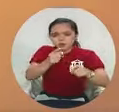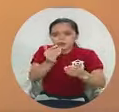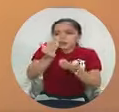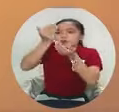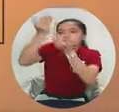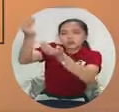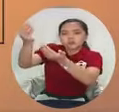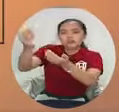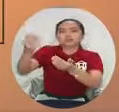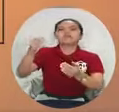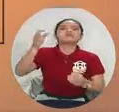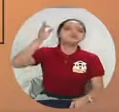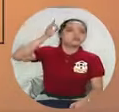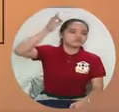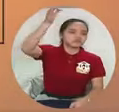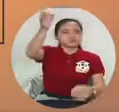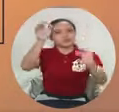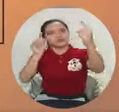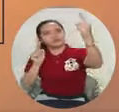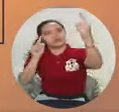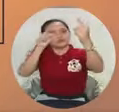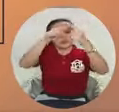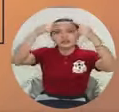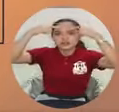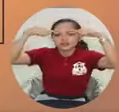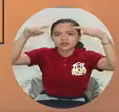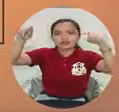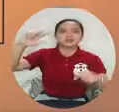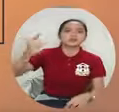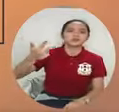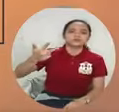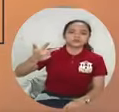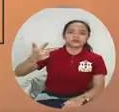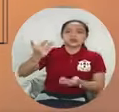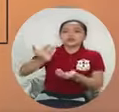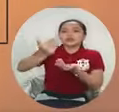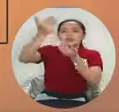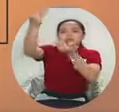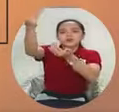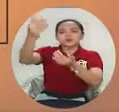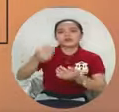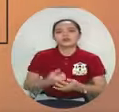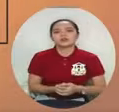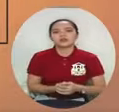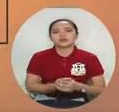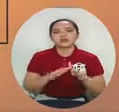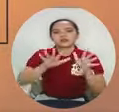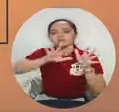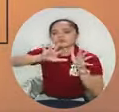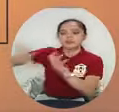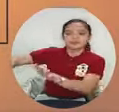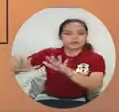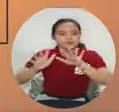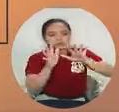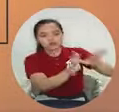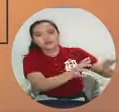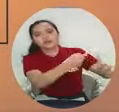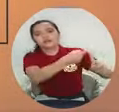to move forward, will be prompted to be more focused. Then number three, commitment will prevent you